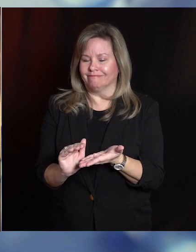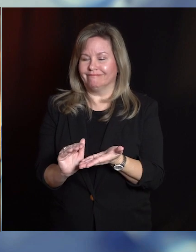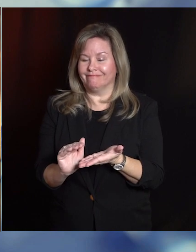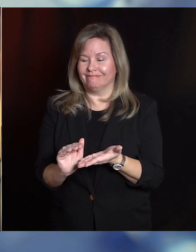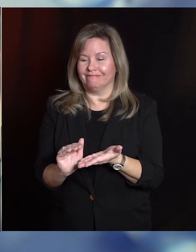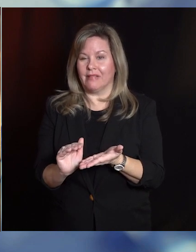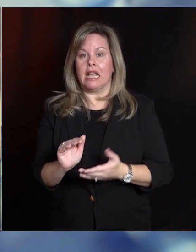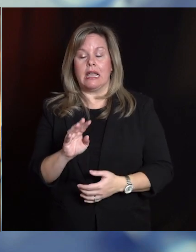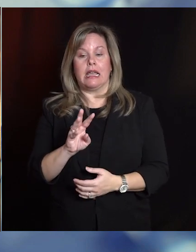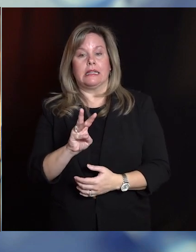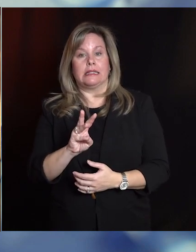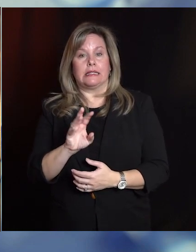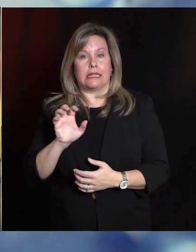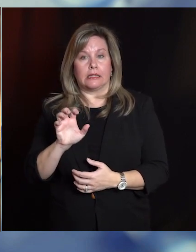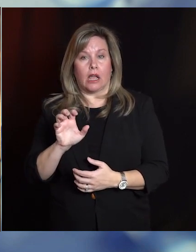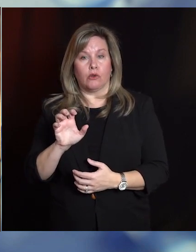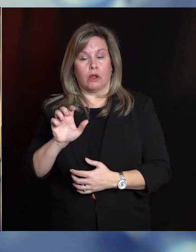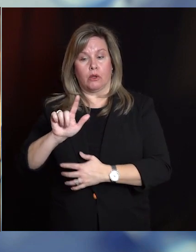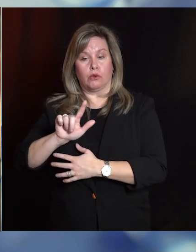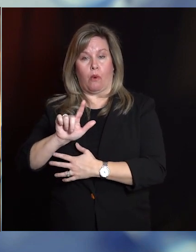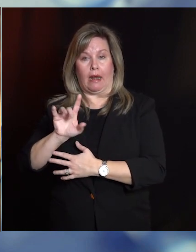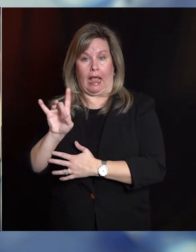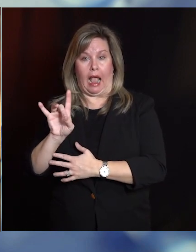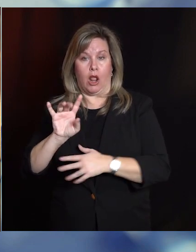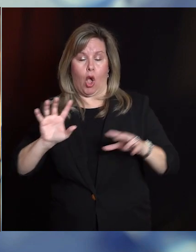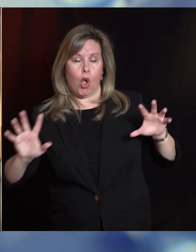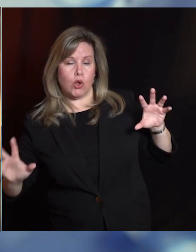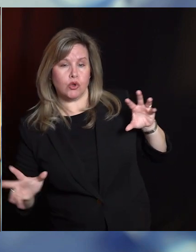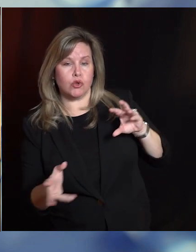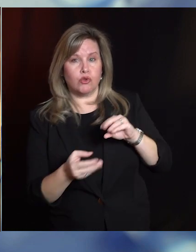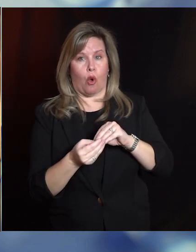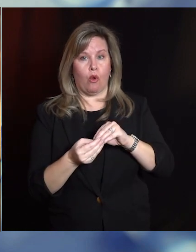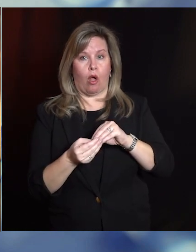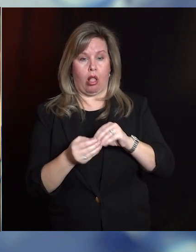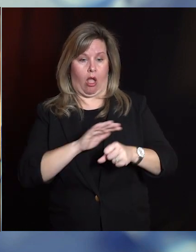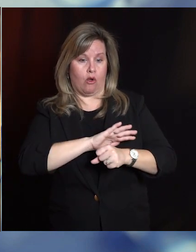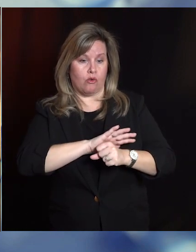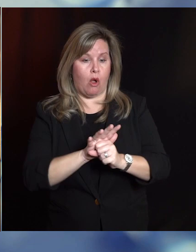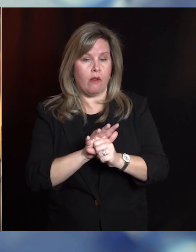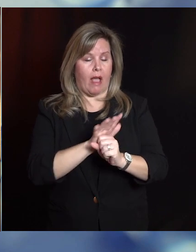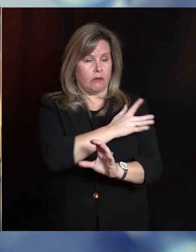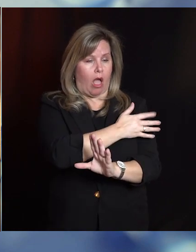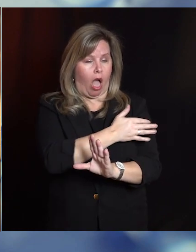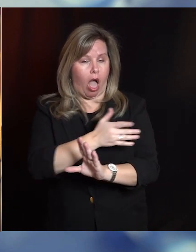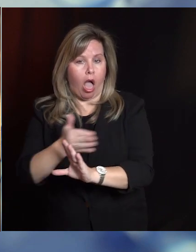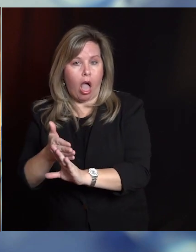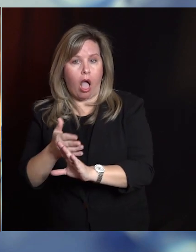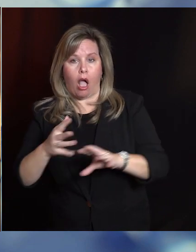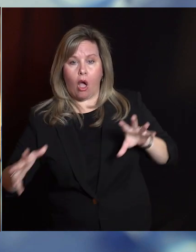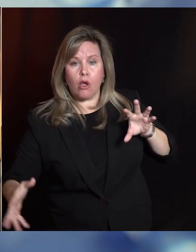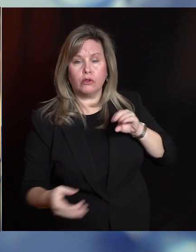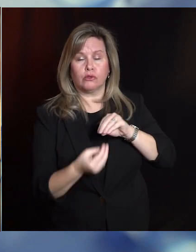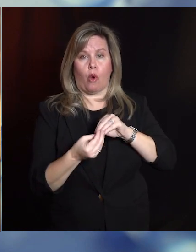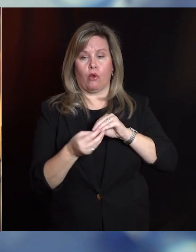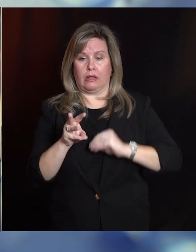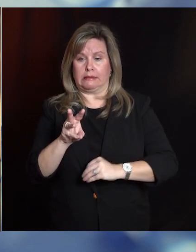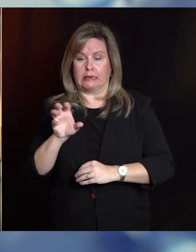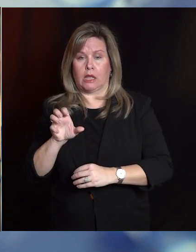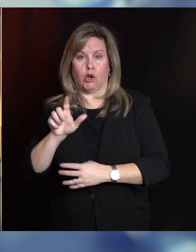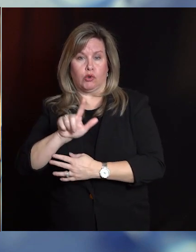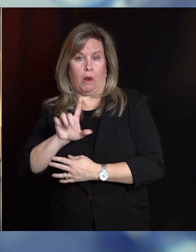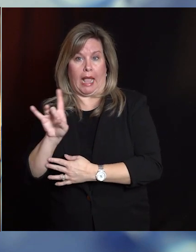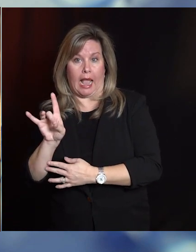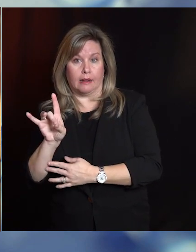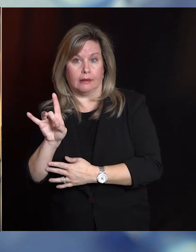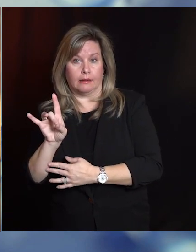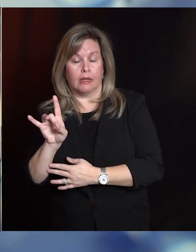we're seeing about 1 to 2 deaths per day. A couple of months ago, we were at 11 or 12 deaths per day. And